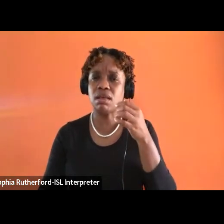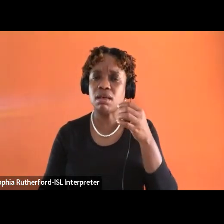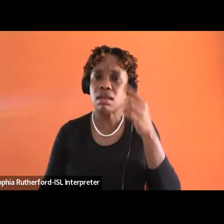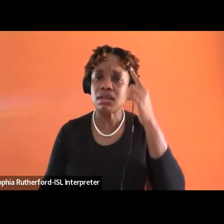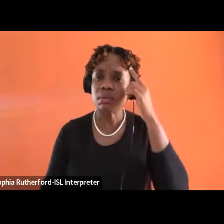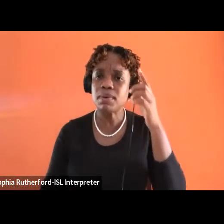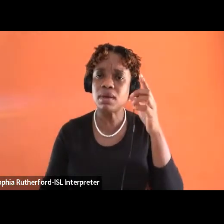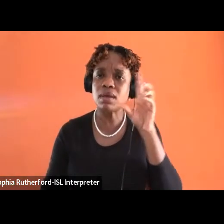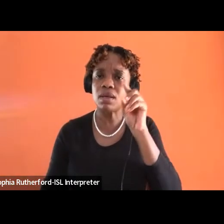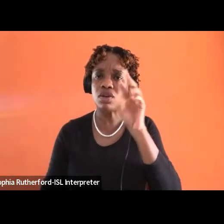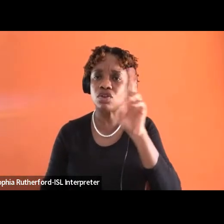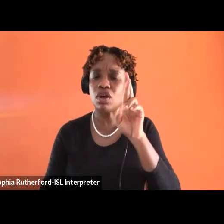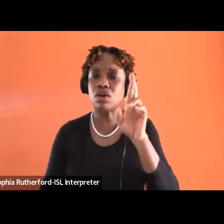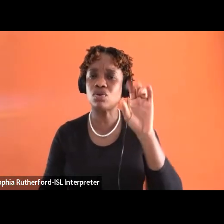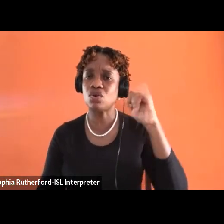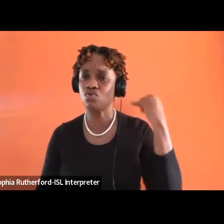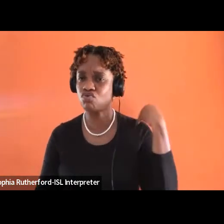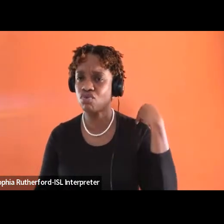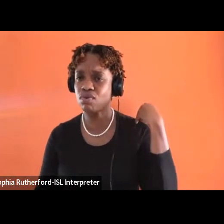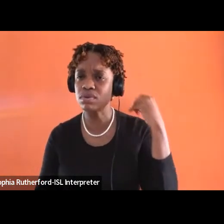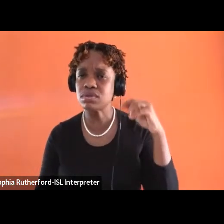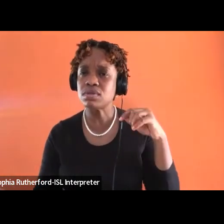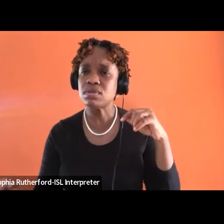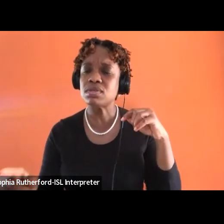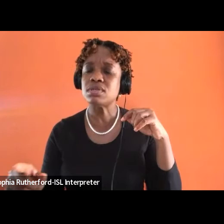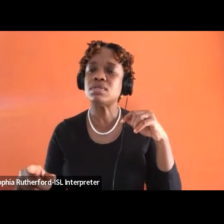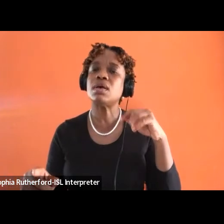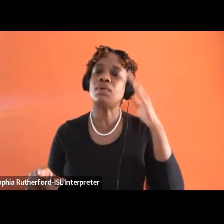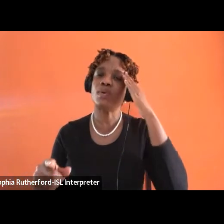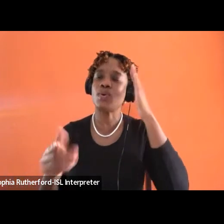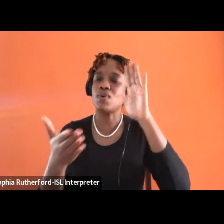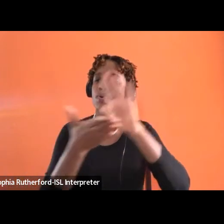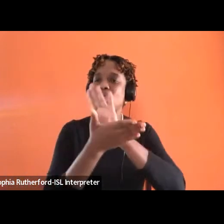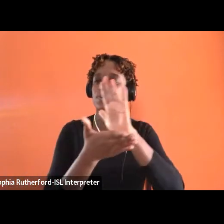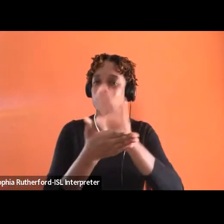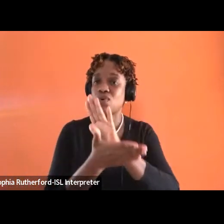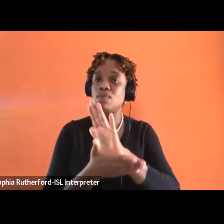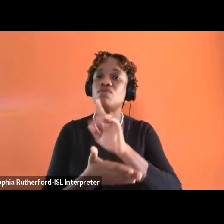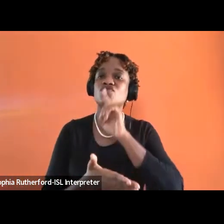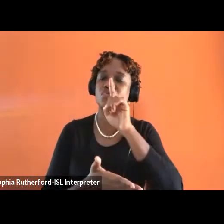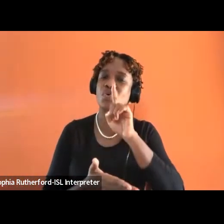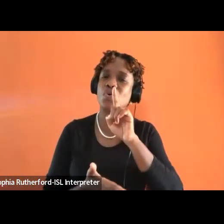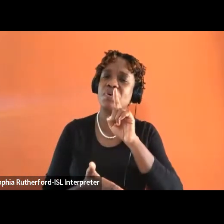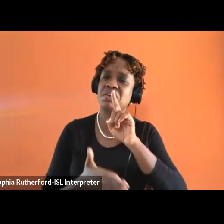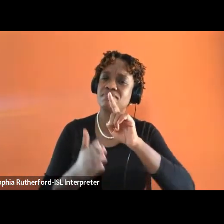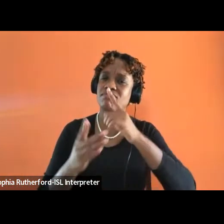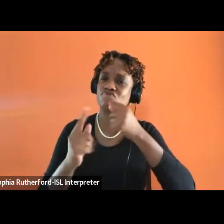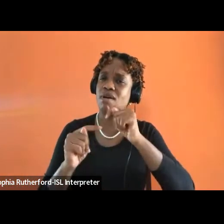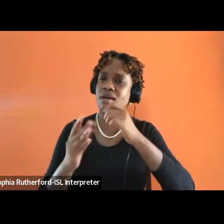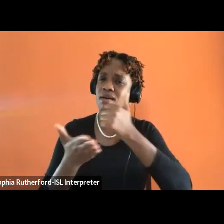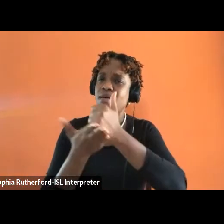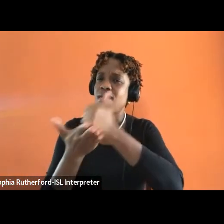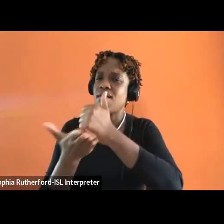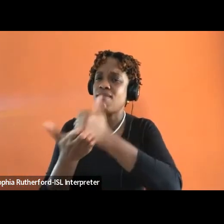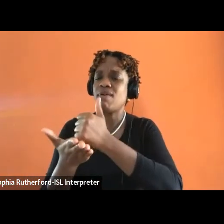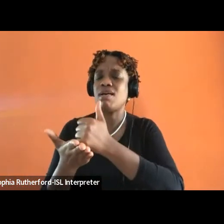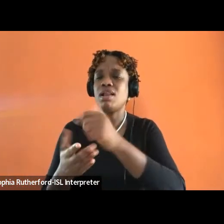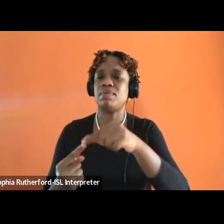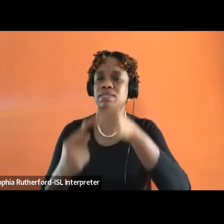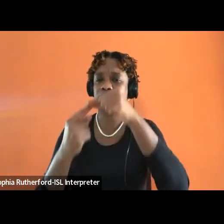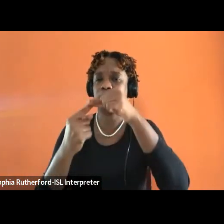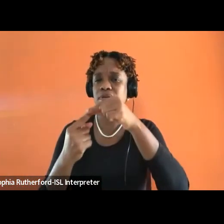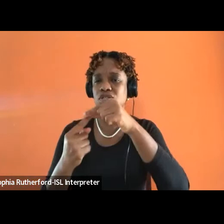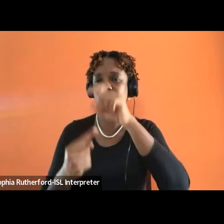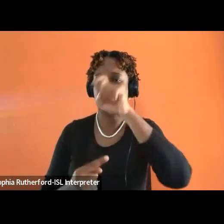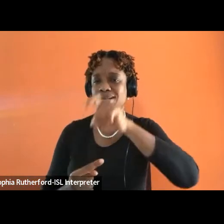you know that the school is working towards, we do treat special needs patients, but we don't have anesthesia available for